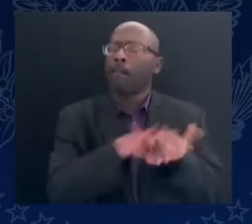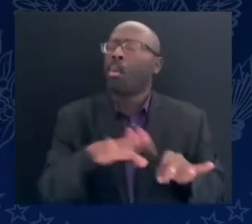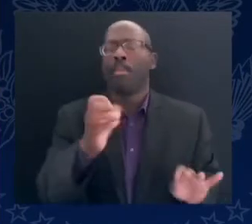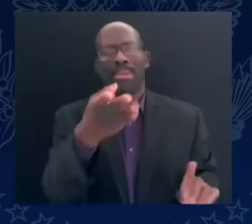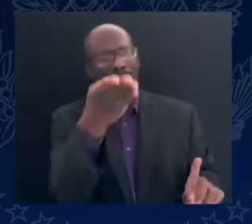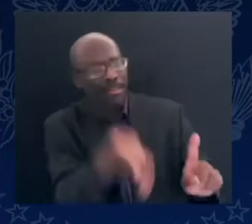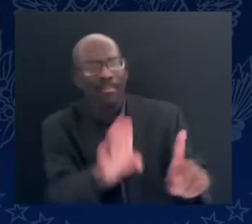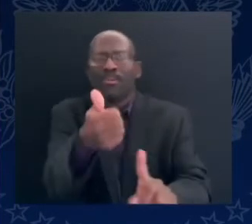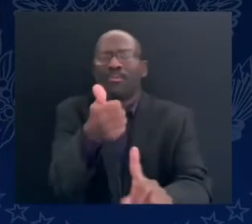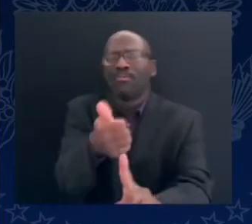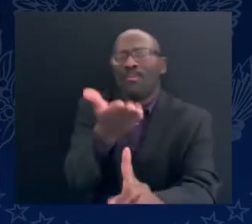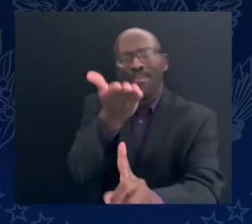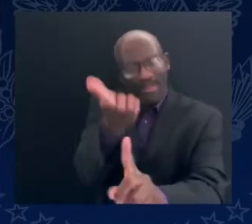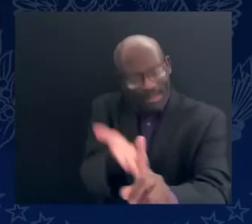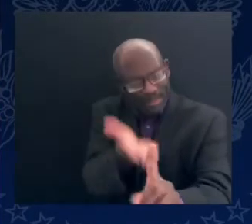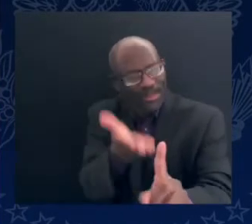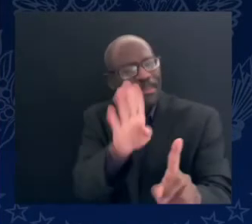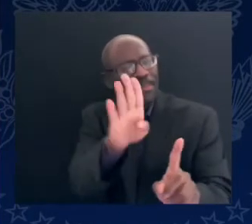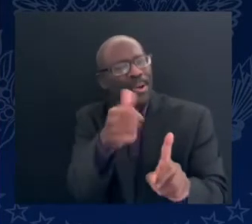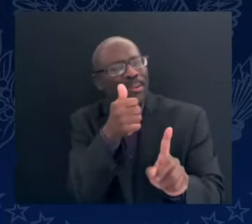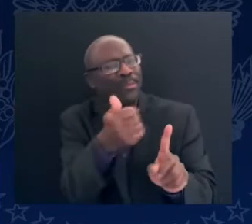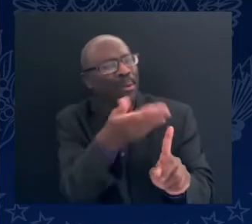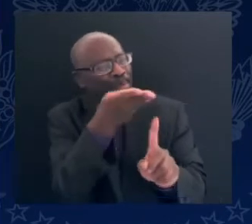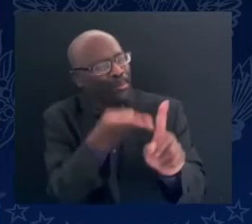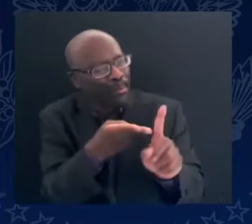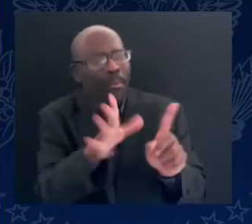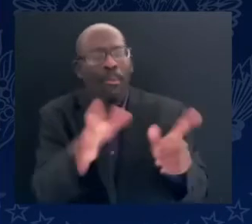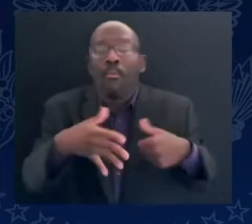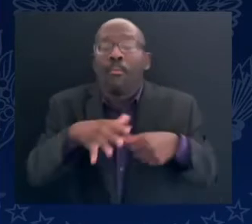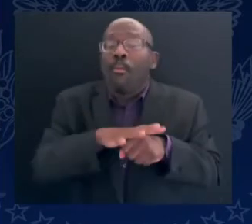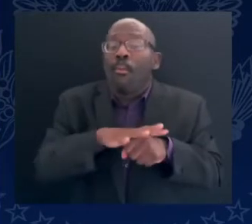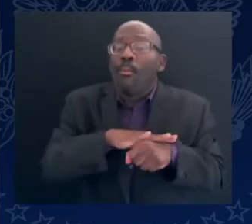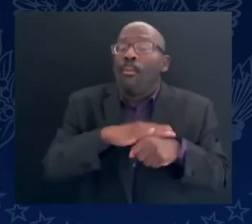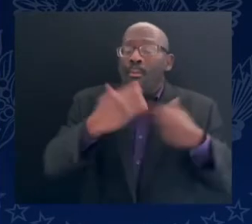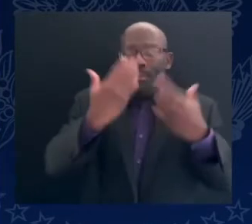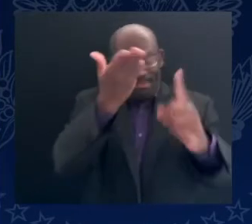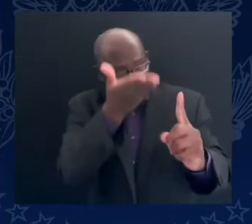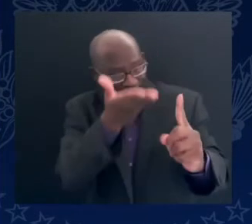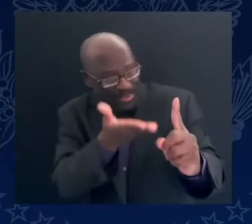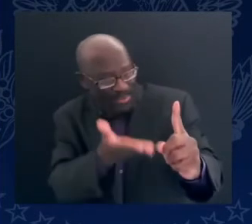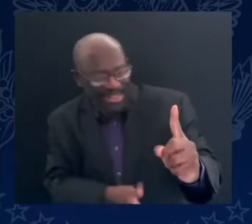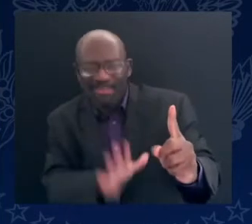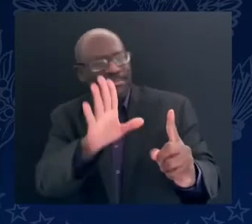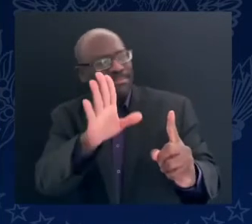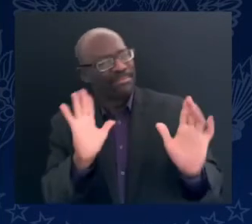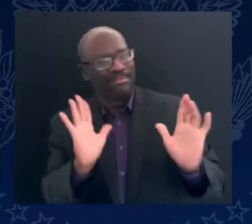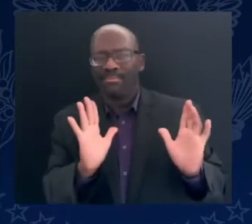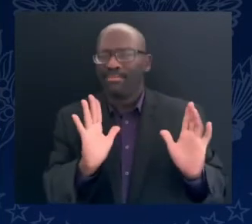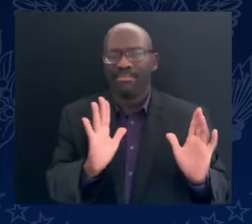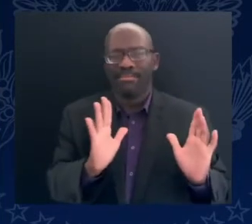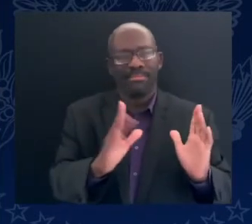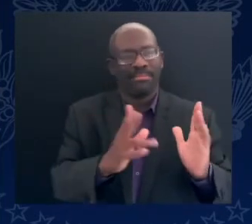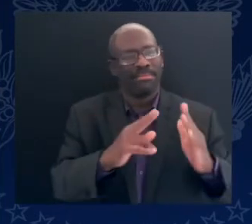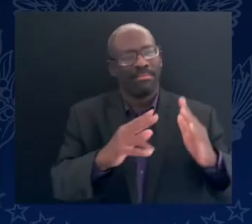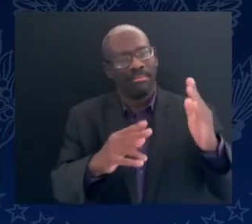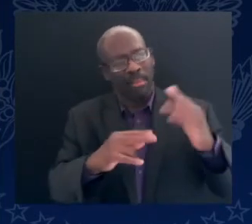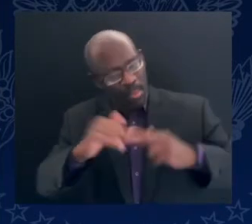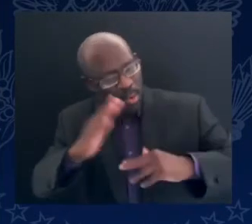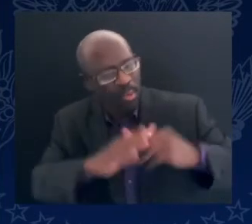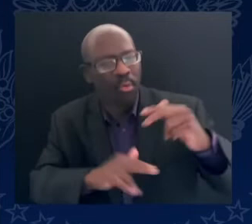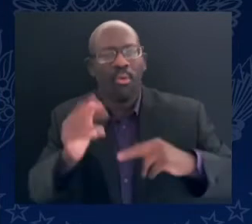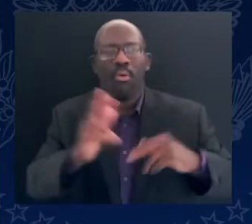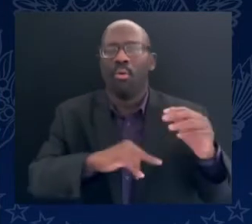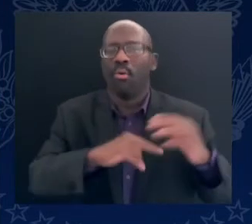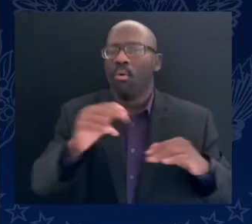be you. Fully and completely you. Build bridges, not walls. Most people,